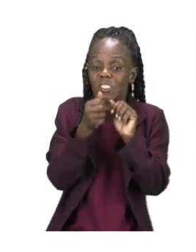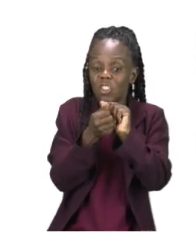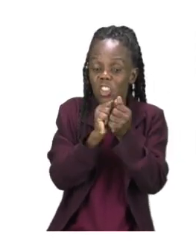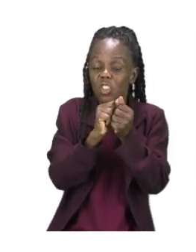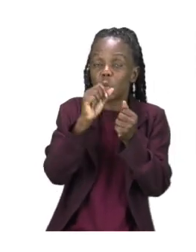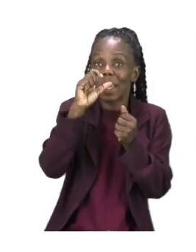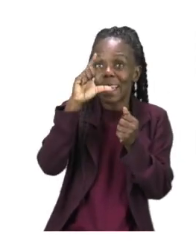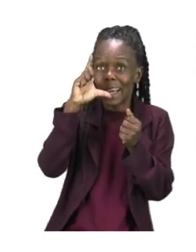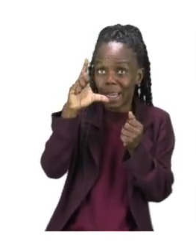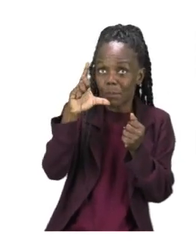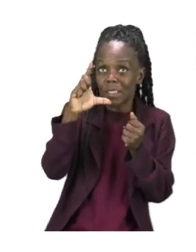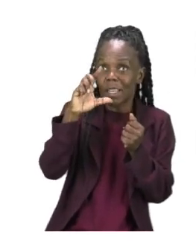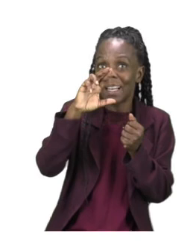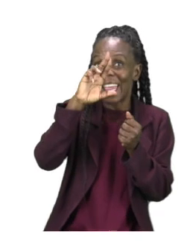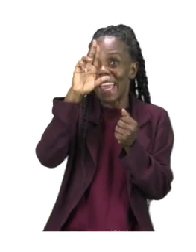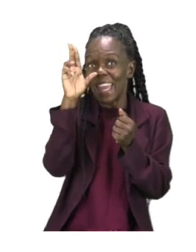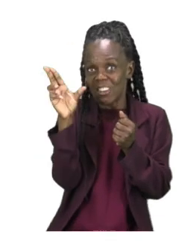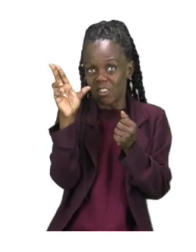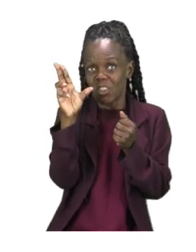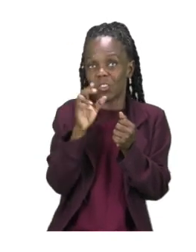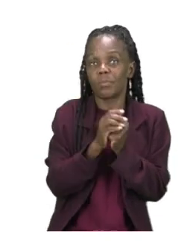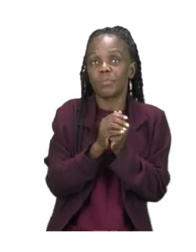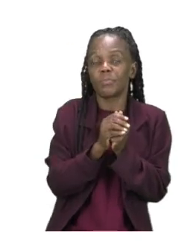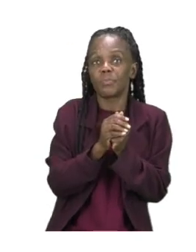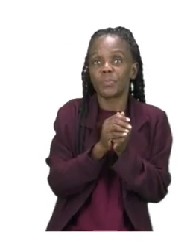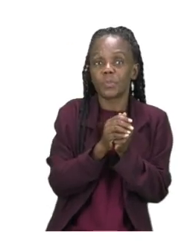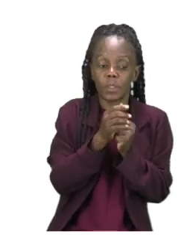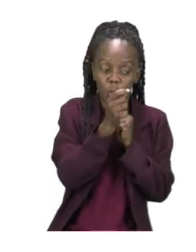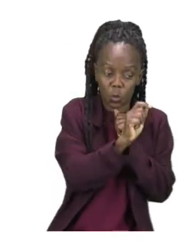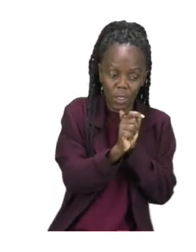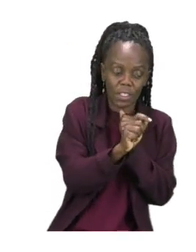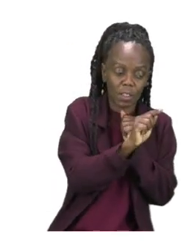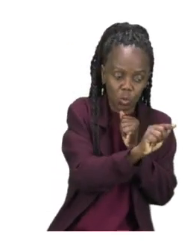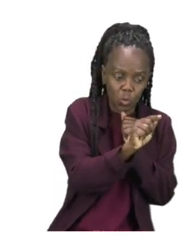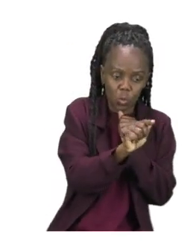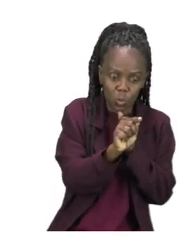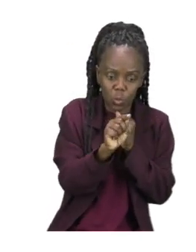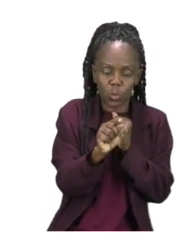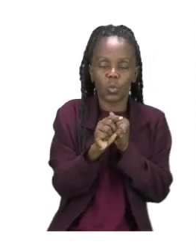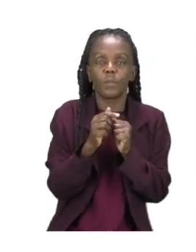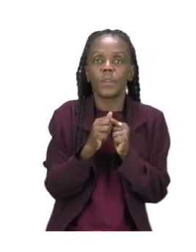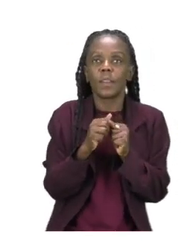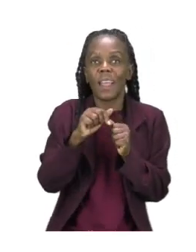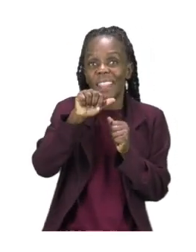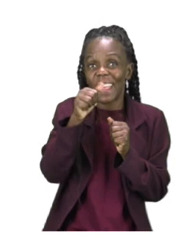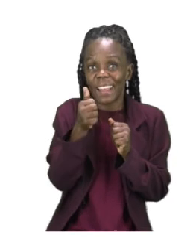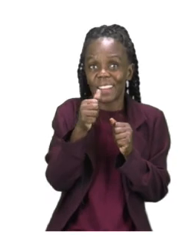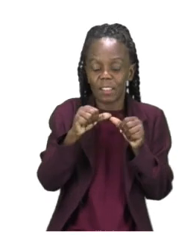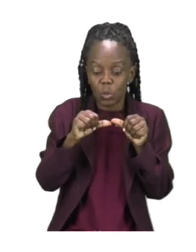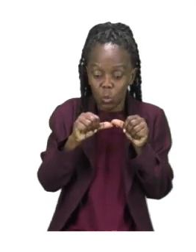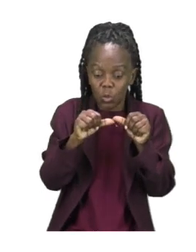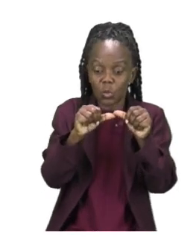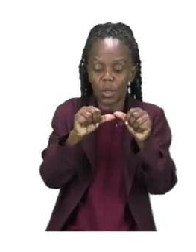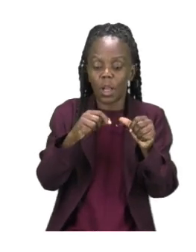Very good. The rest of these you are going to do by yourself. And I want you to please take your